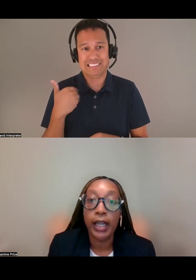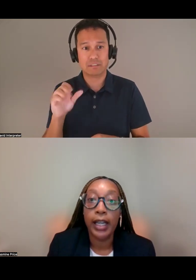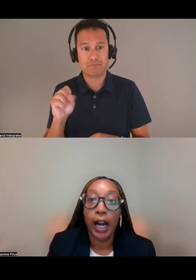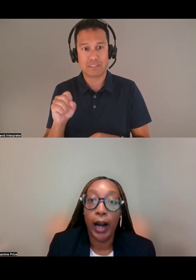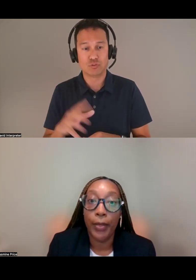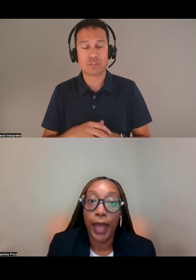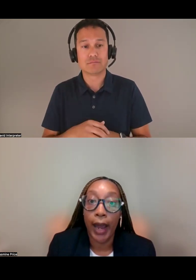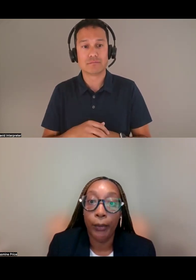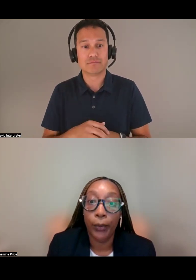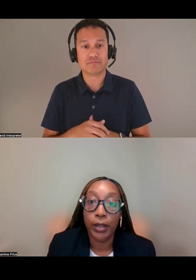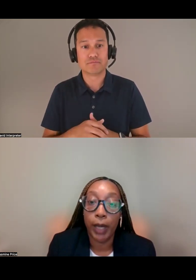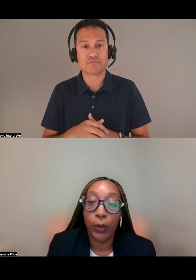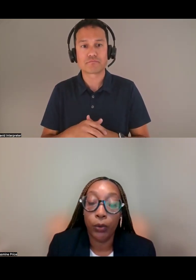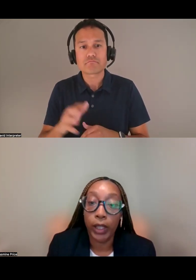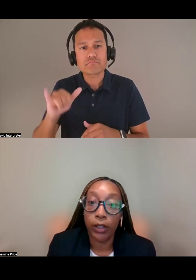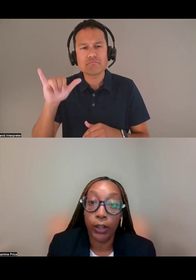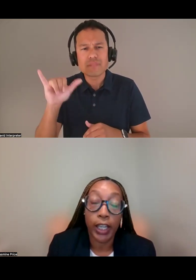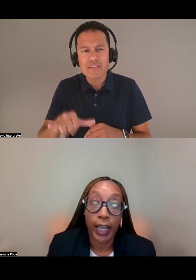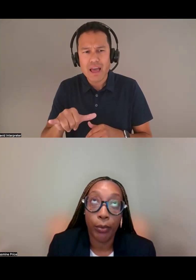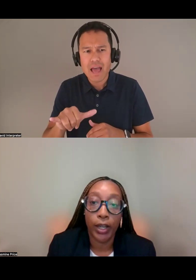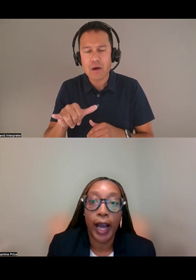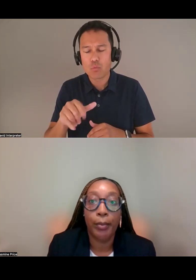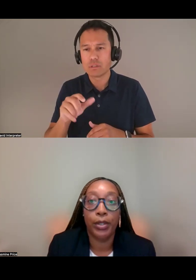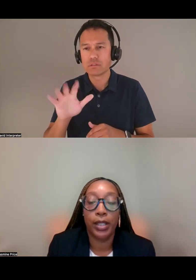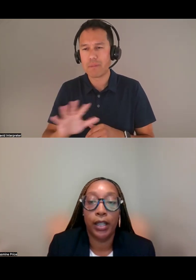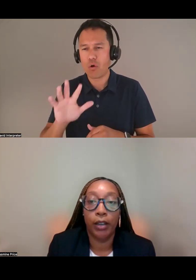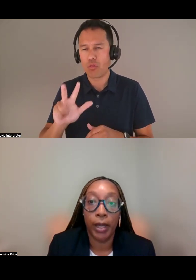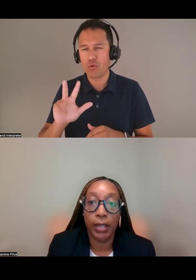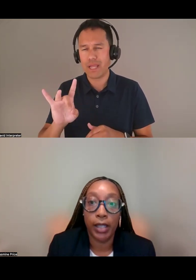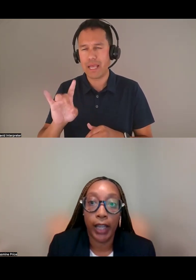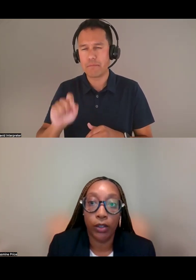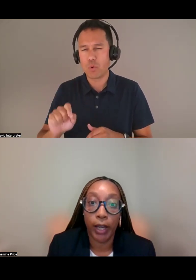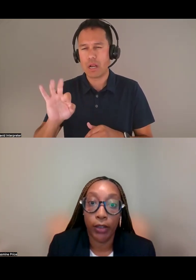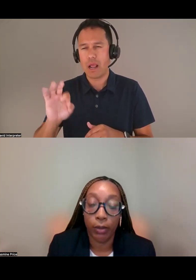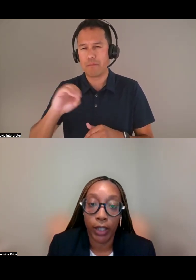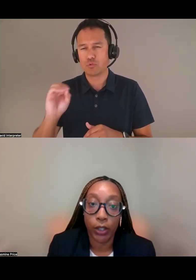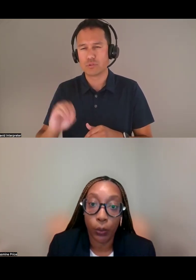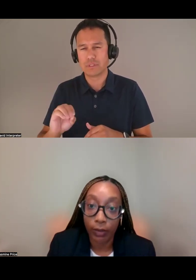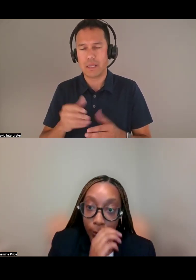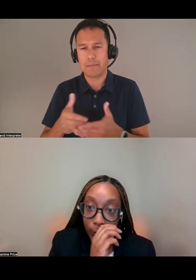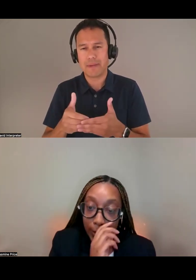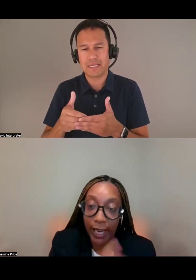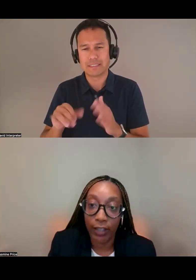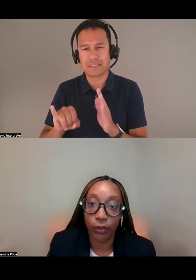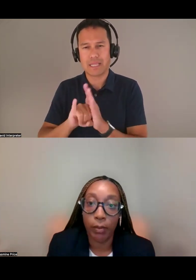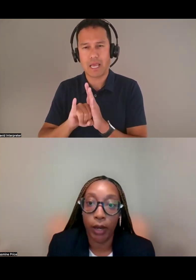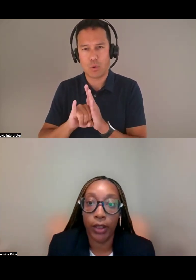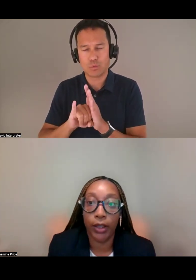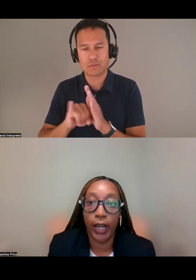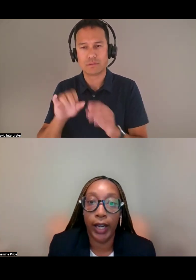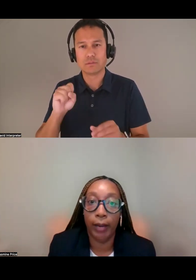2023. That was about 38.9% of babies diagnosed by 3 months. So we've increased that